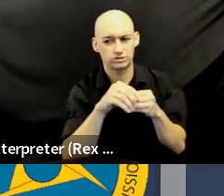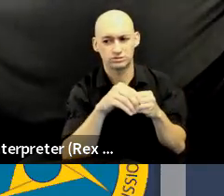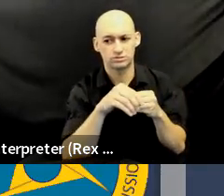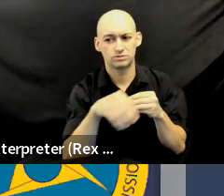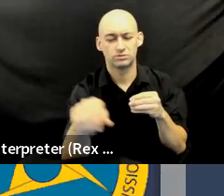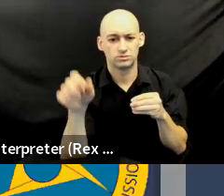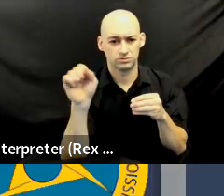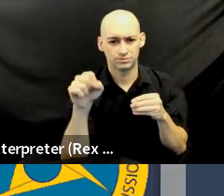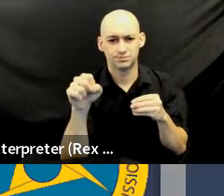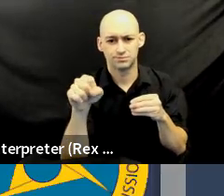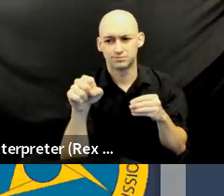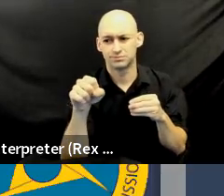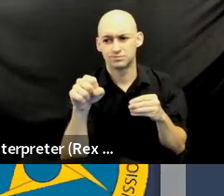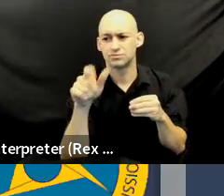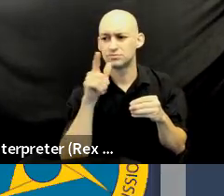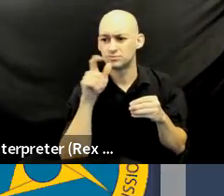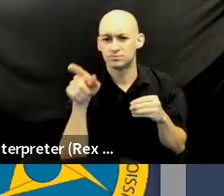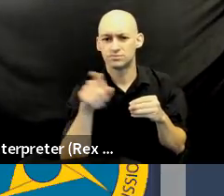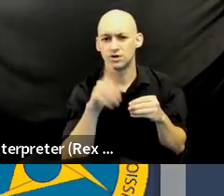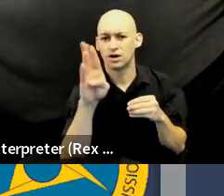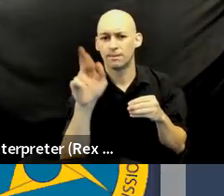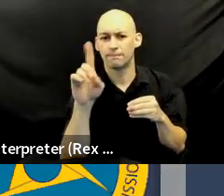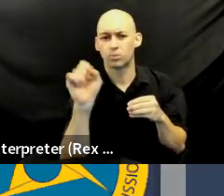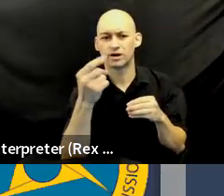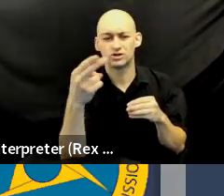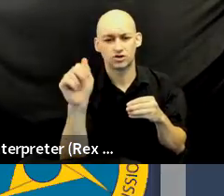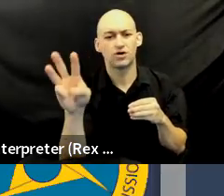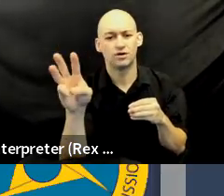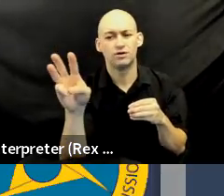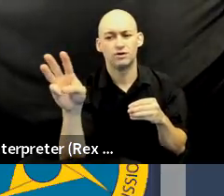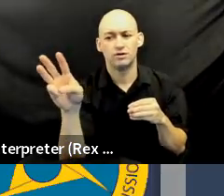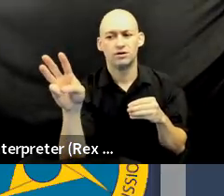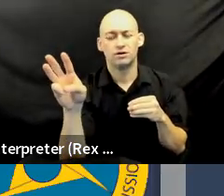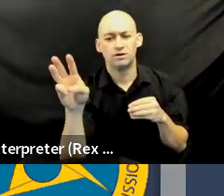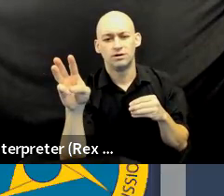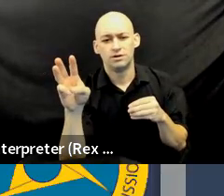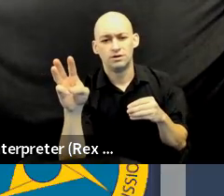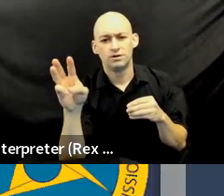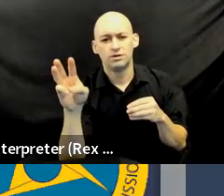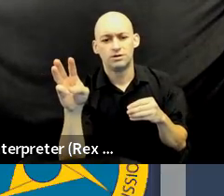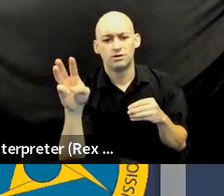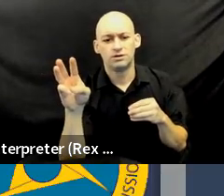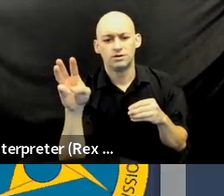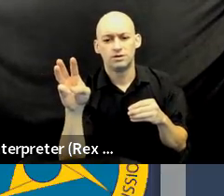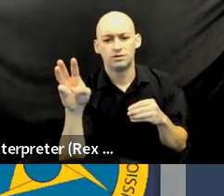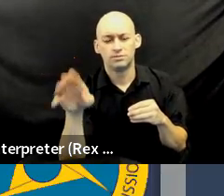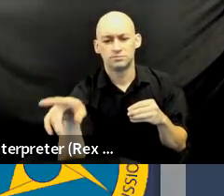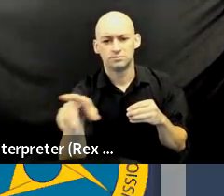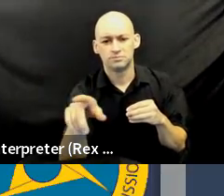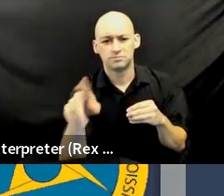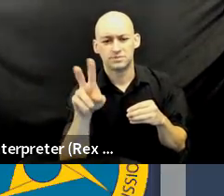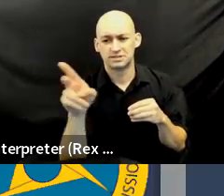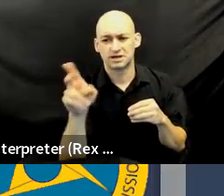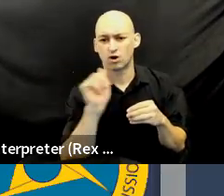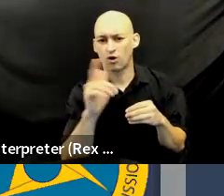Second. Was, Bradshaw. oh, okay. That was the motion. I think Clarissa was the second? Yeah. Okay, all